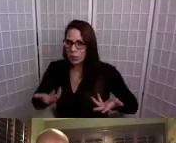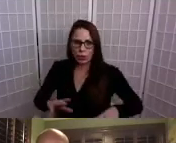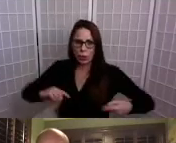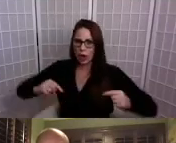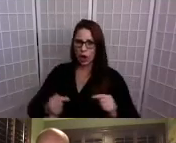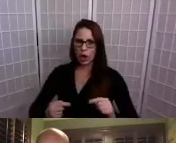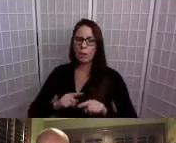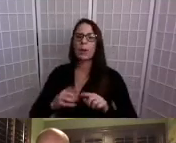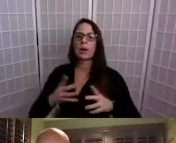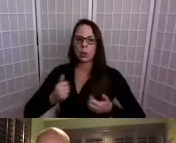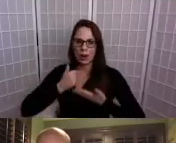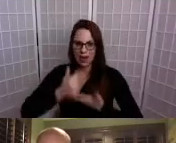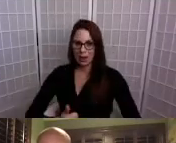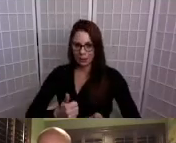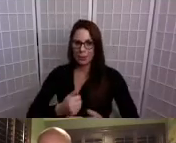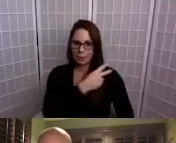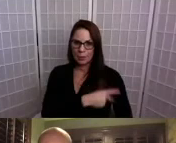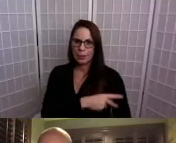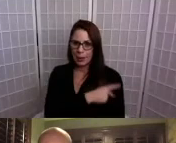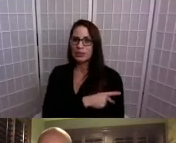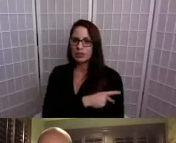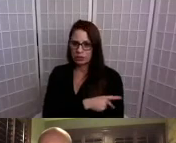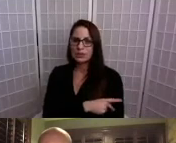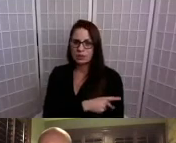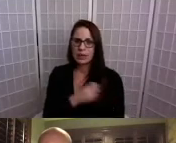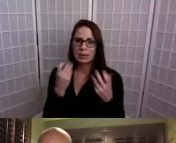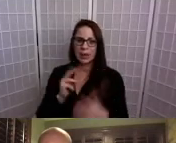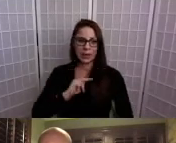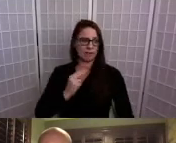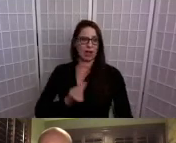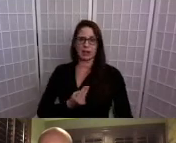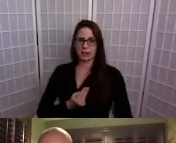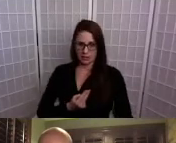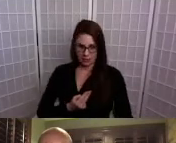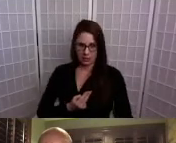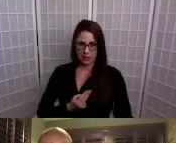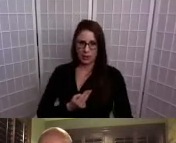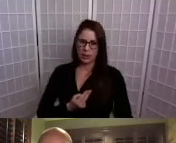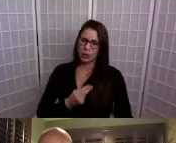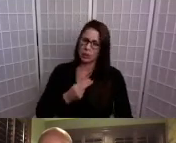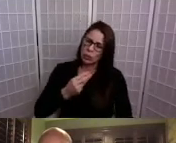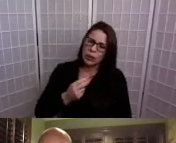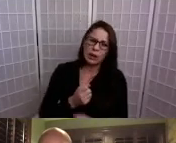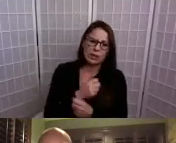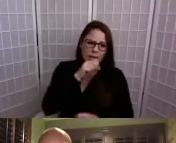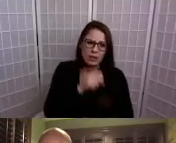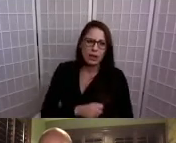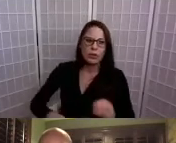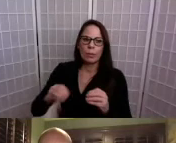our patients. And a lot of us would really love more convincing